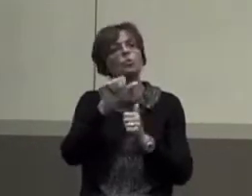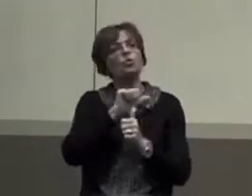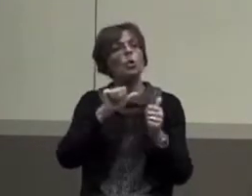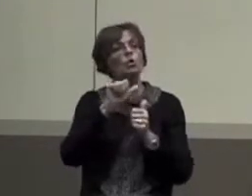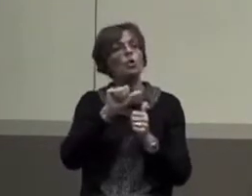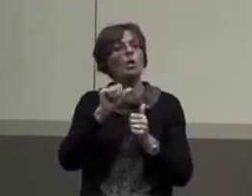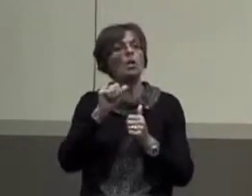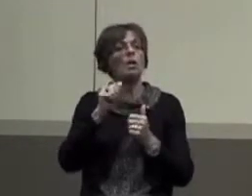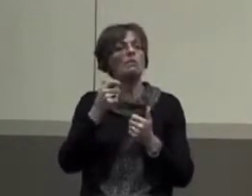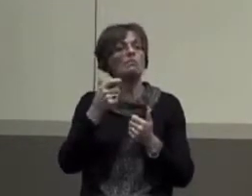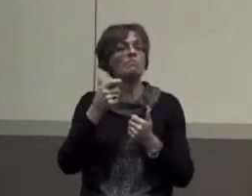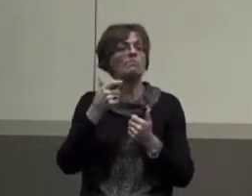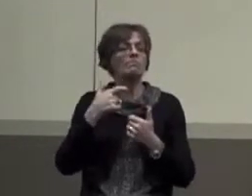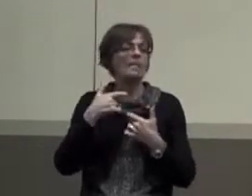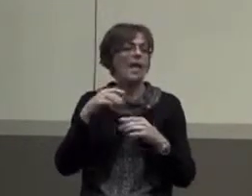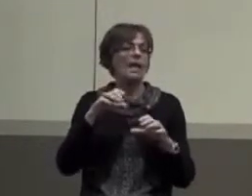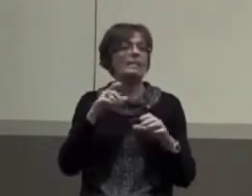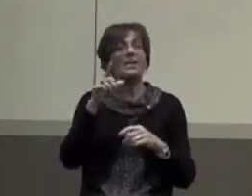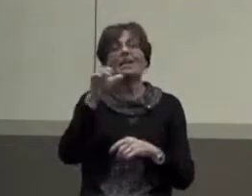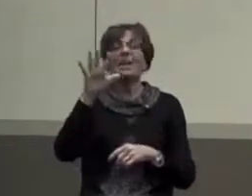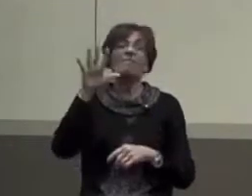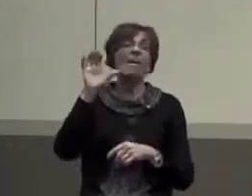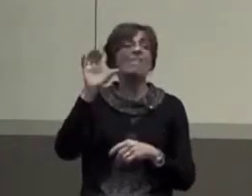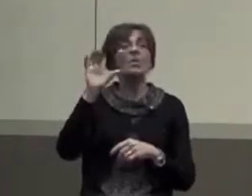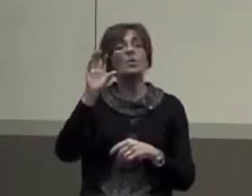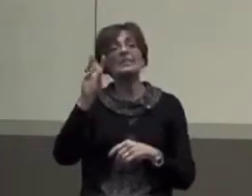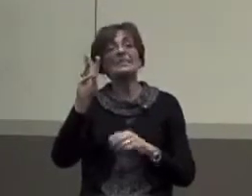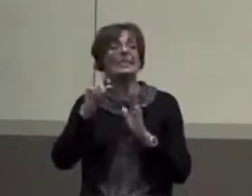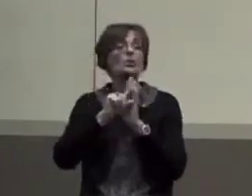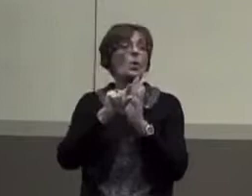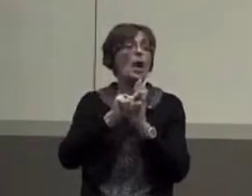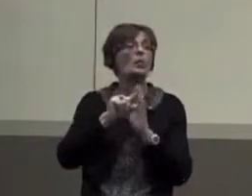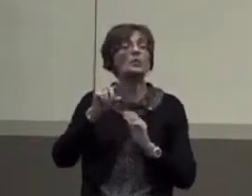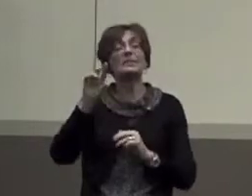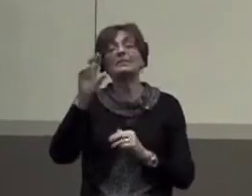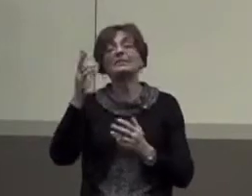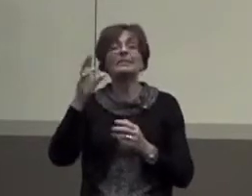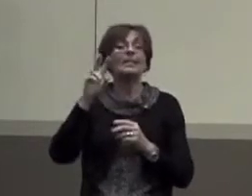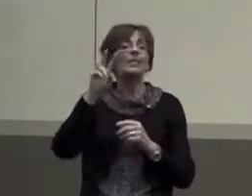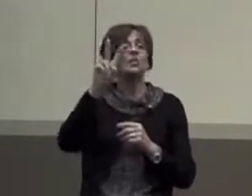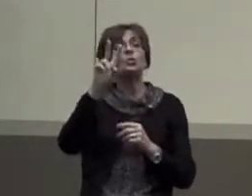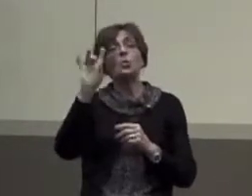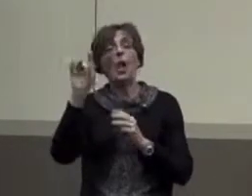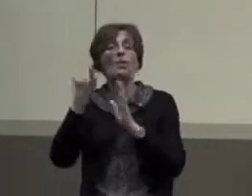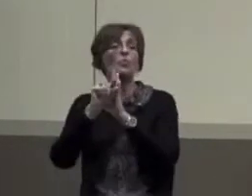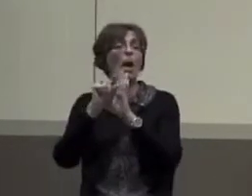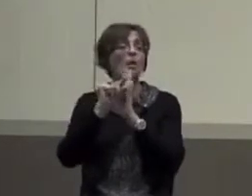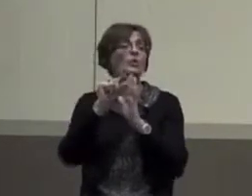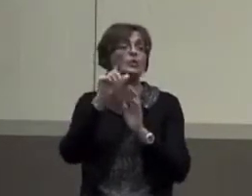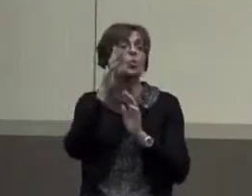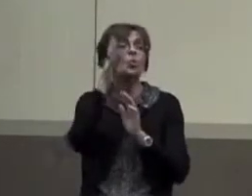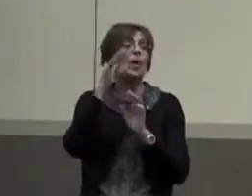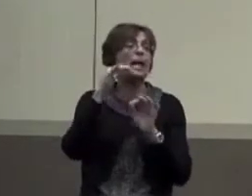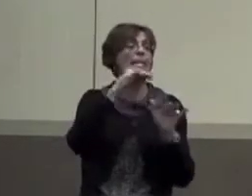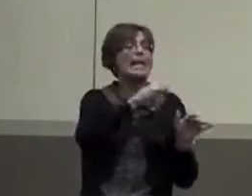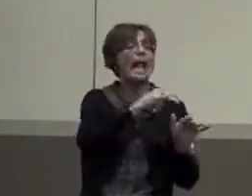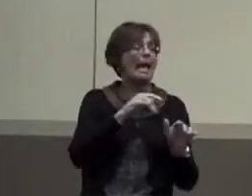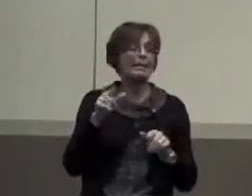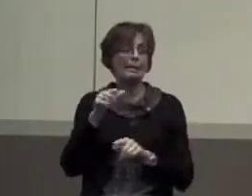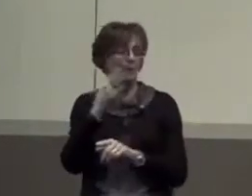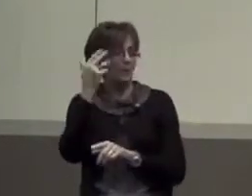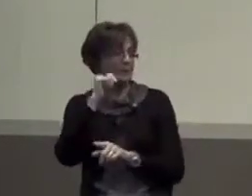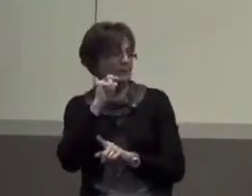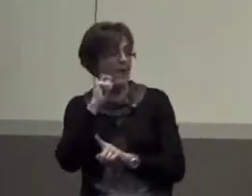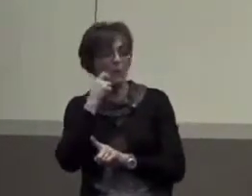be like 500 6th graders, 500 7th graders, 2 8th graders attending because it wasn't cool. But now, like last year at the end of the